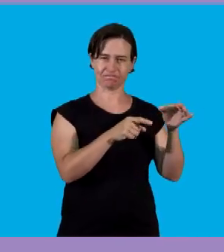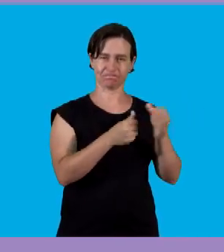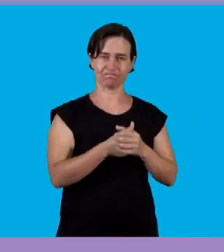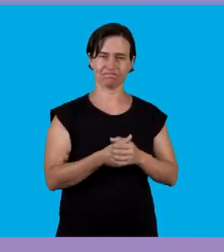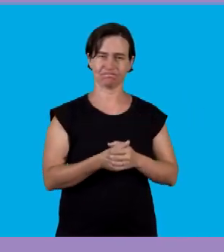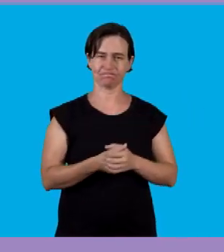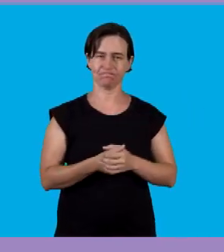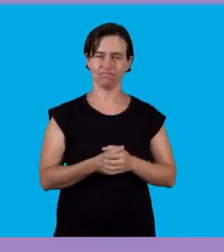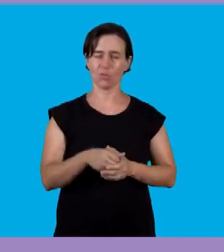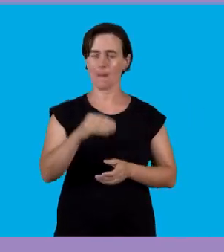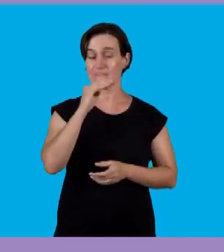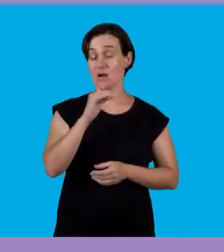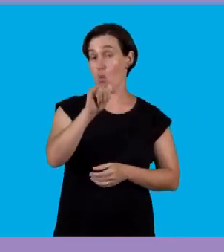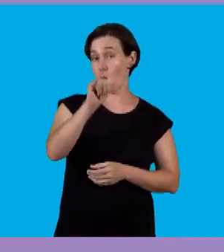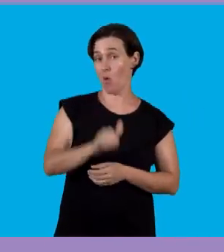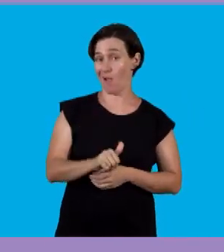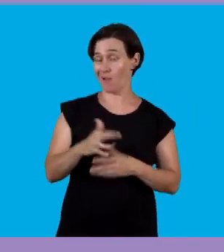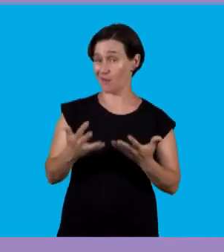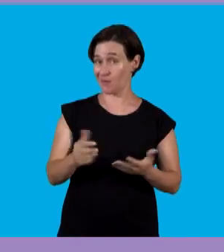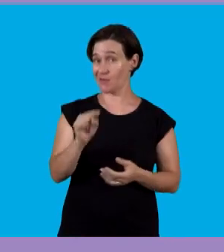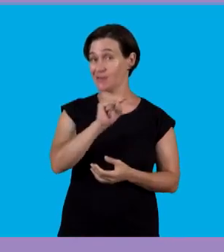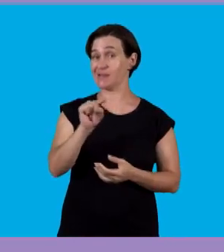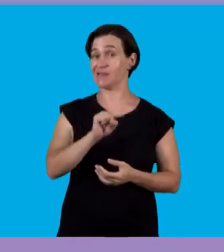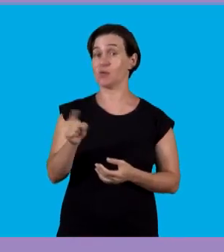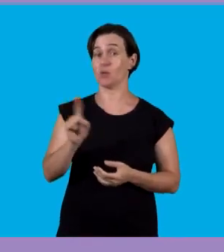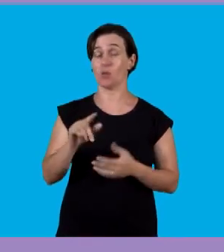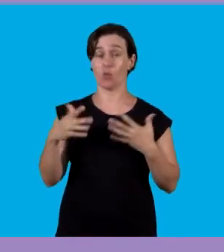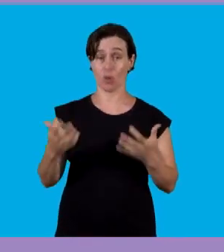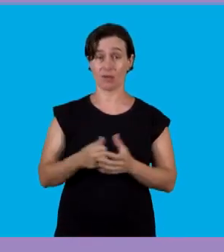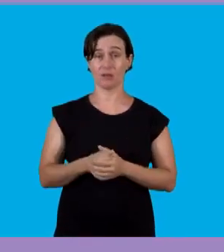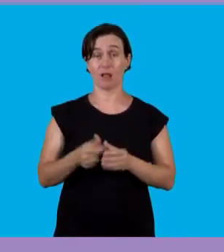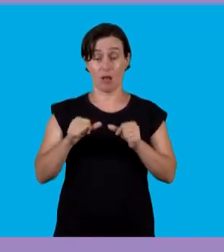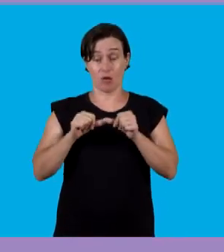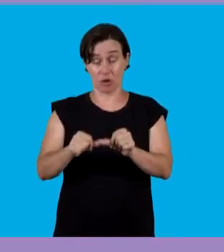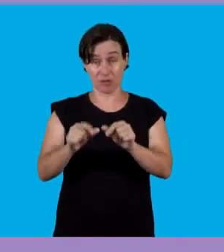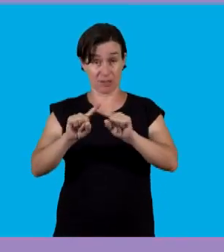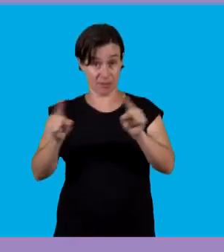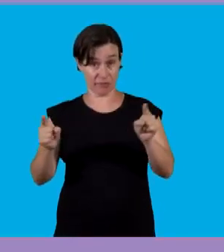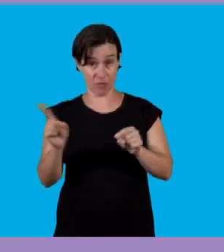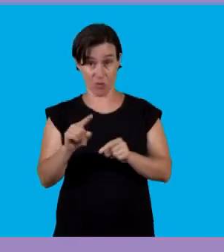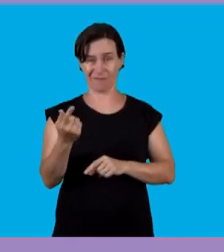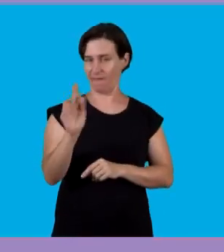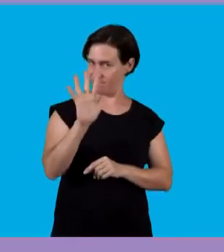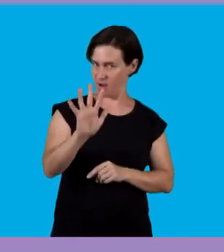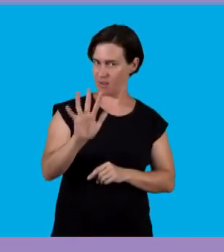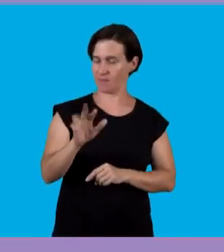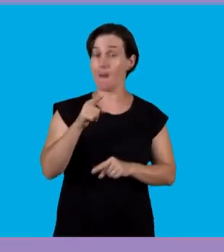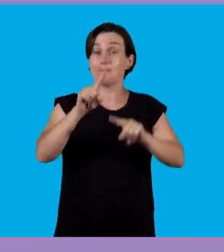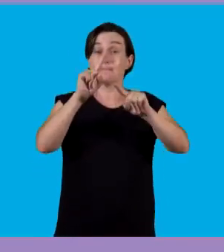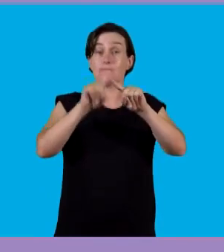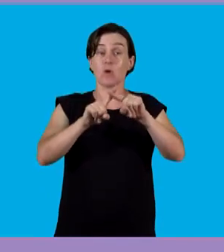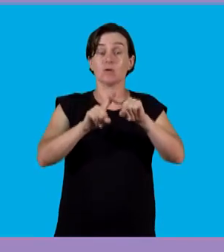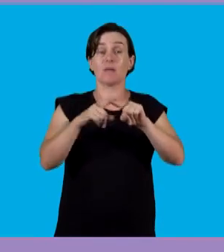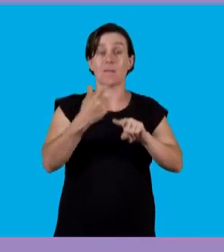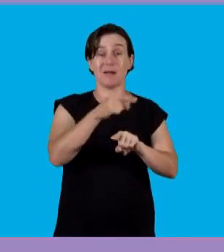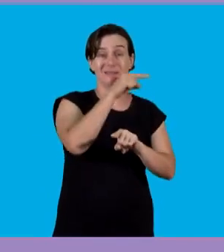here, for us to find the output value, we know that it is going to be our constant difference multiplied by the